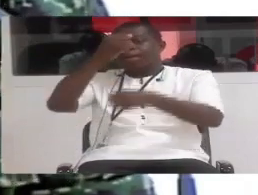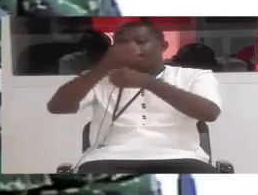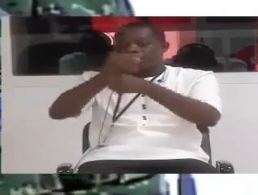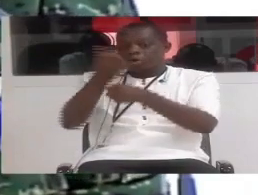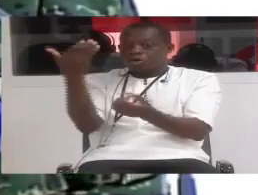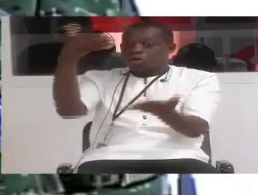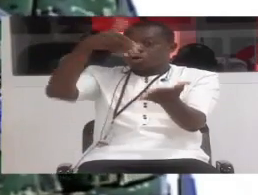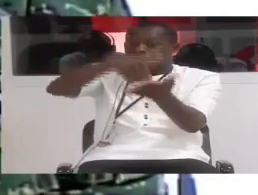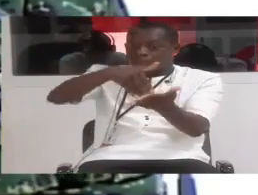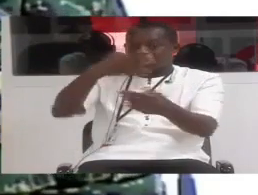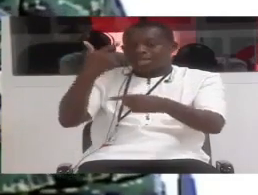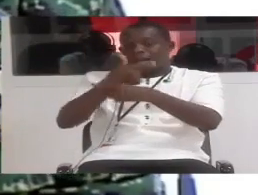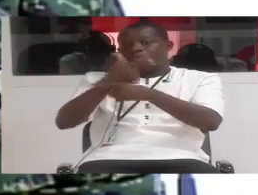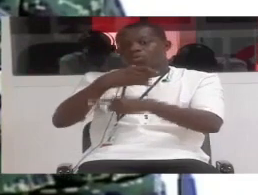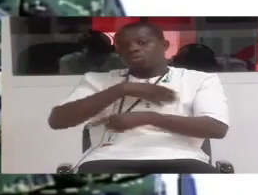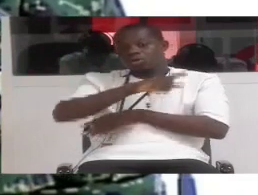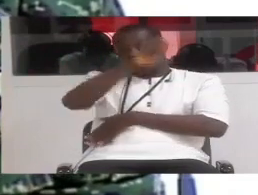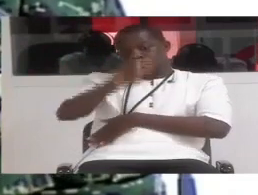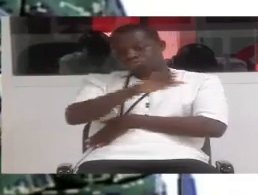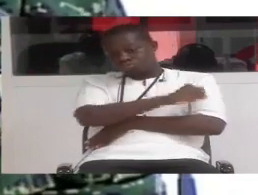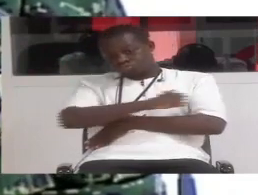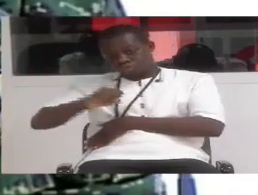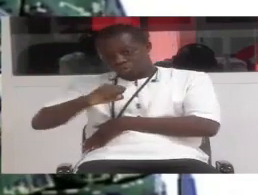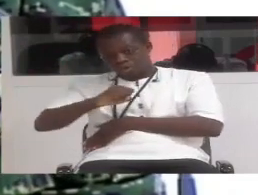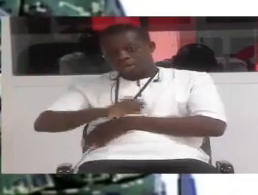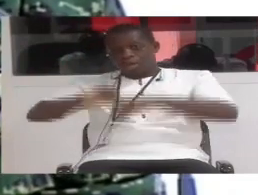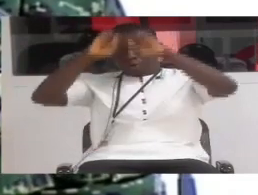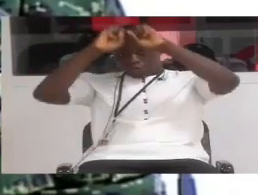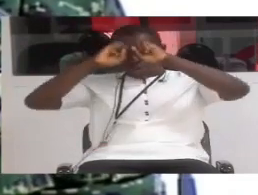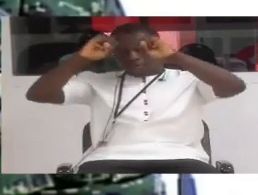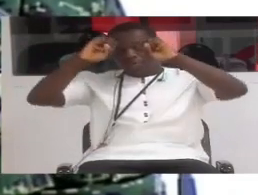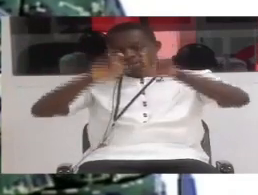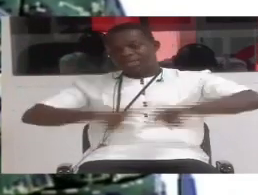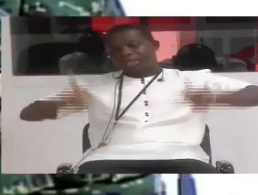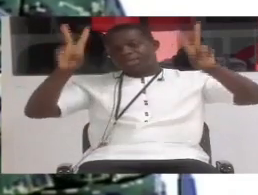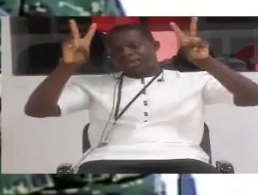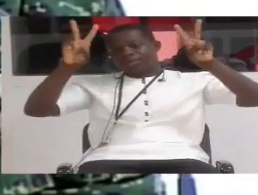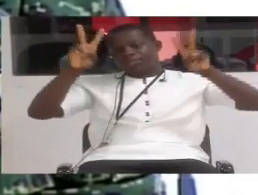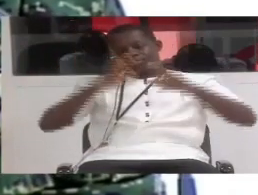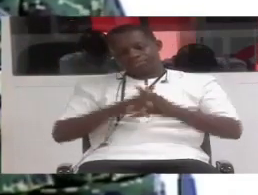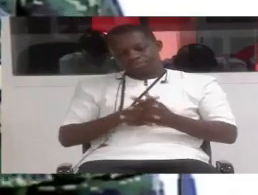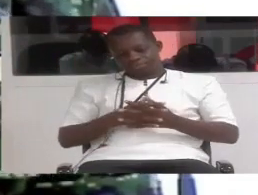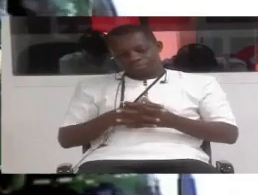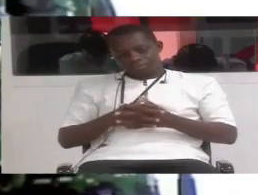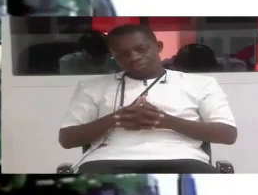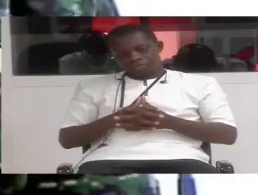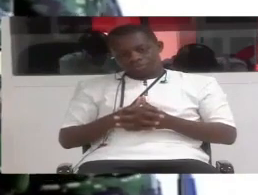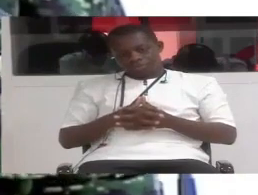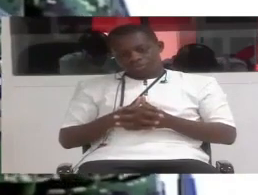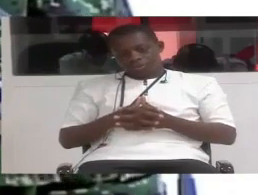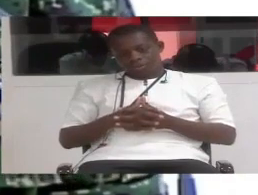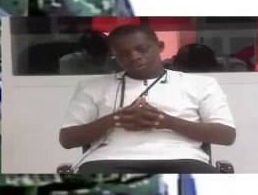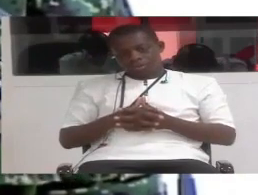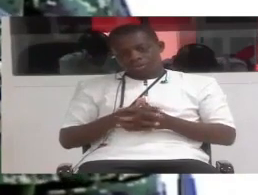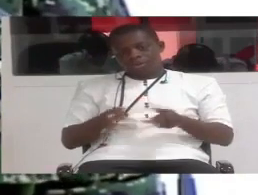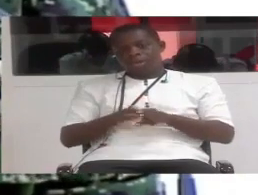dane ngour Yaya Jammeh. That frankly their purpose of coming here was to topple the government of Yaya Jammeh. Am nañ